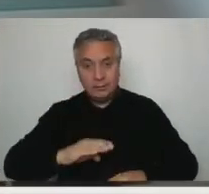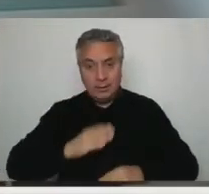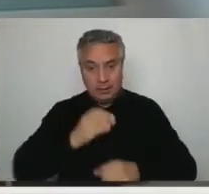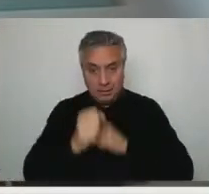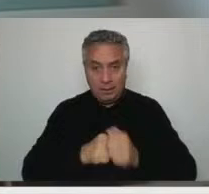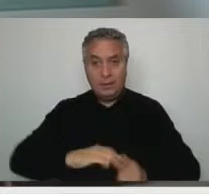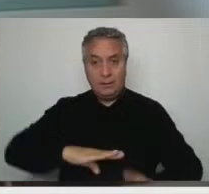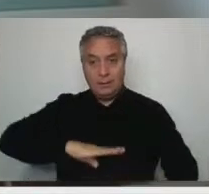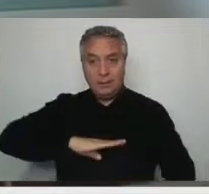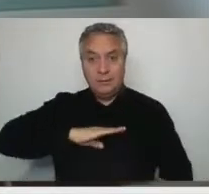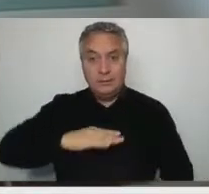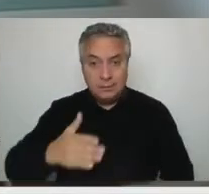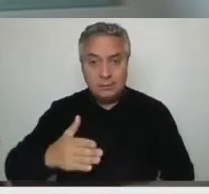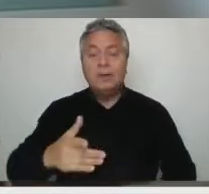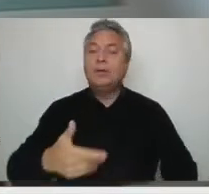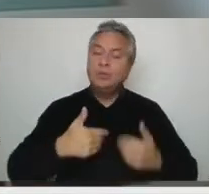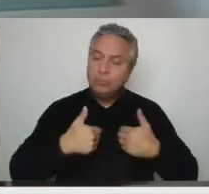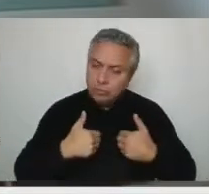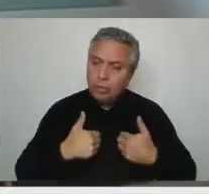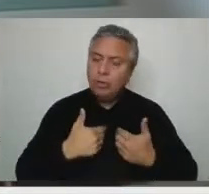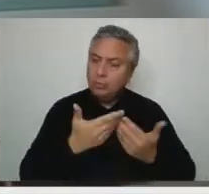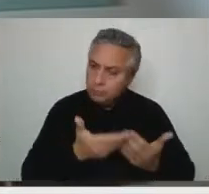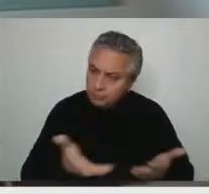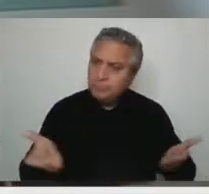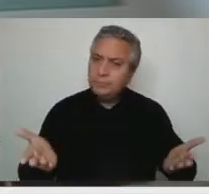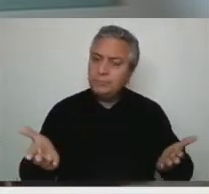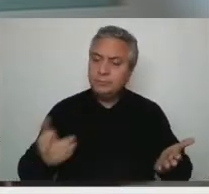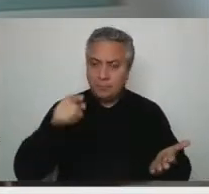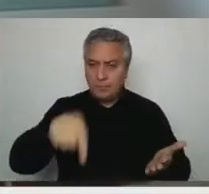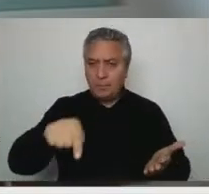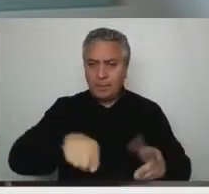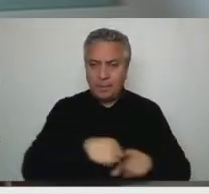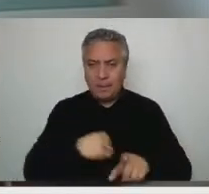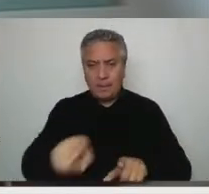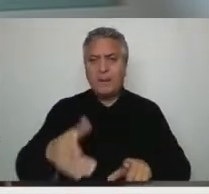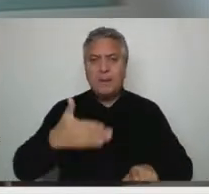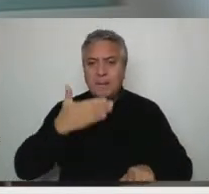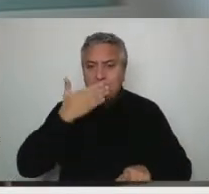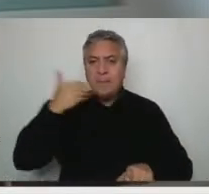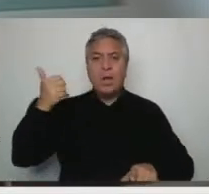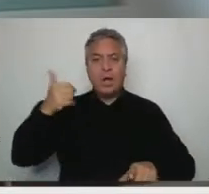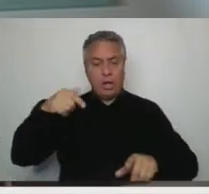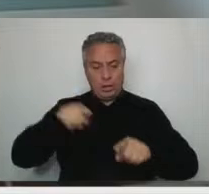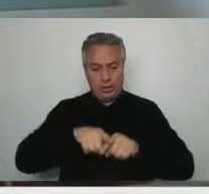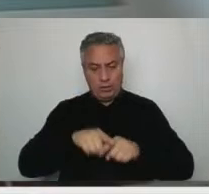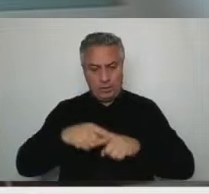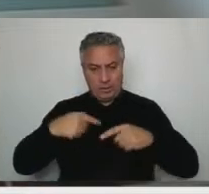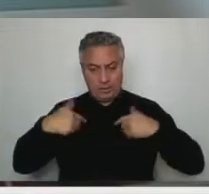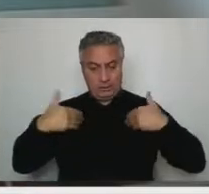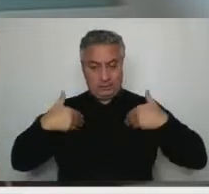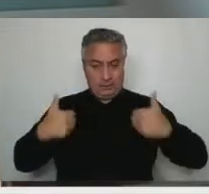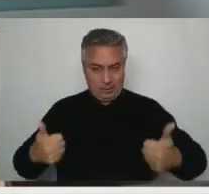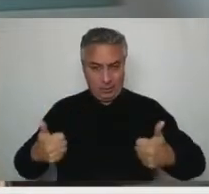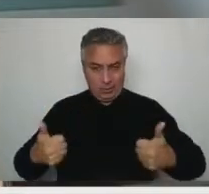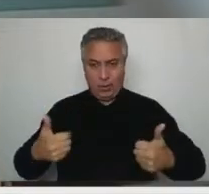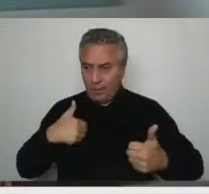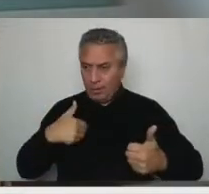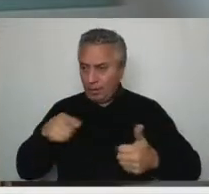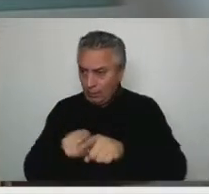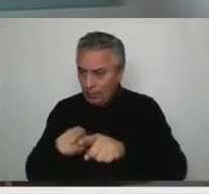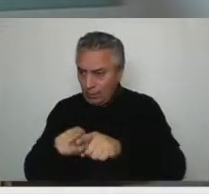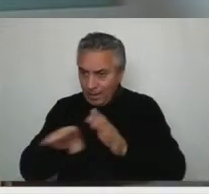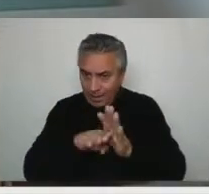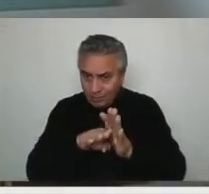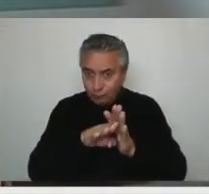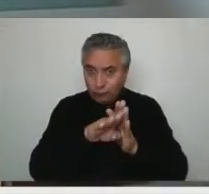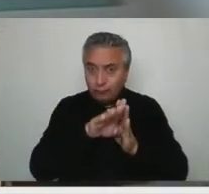improving health by improving early child development, the likelihood is you'll have lower rates